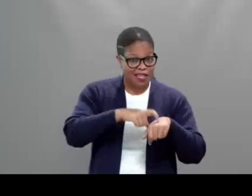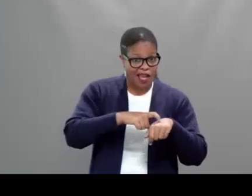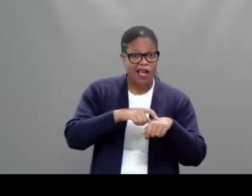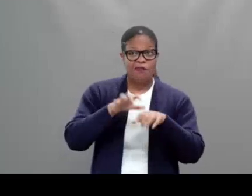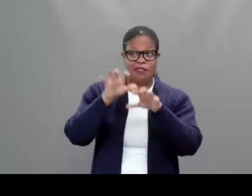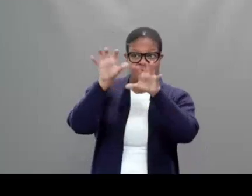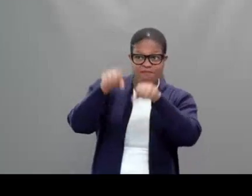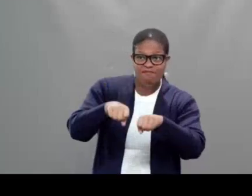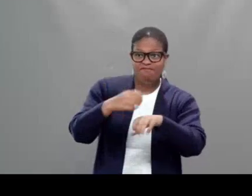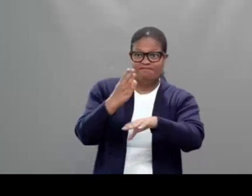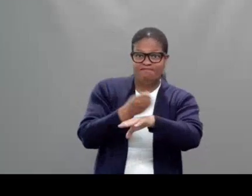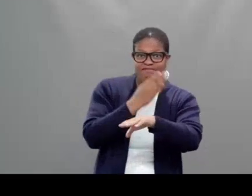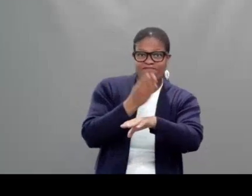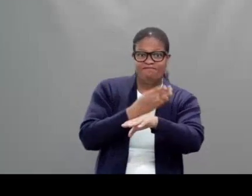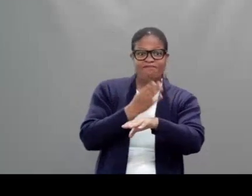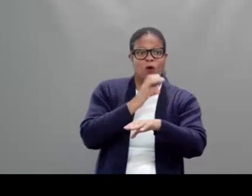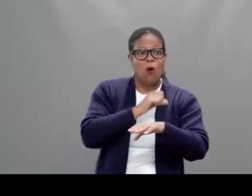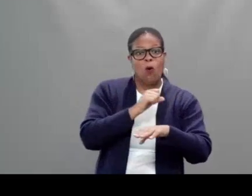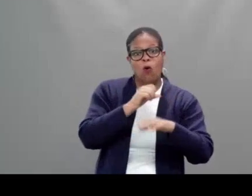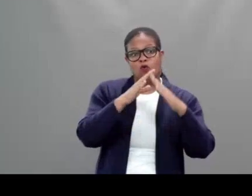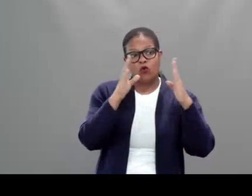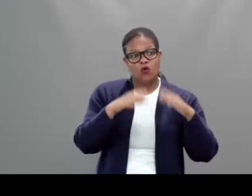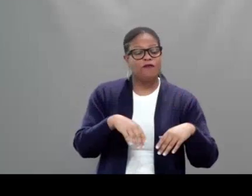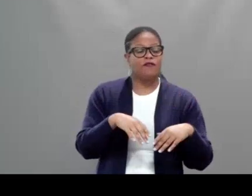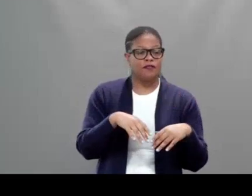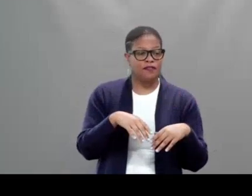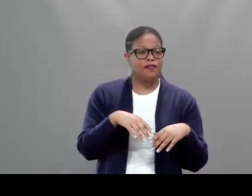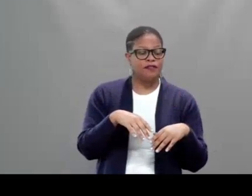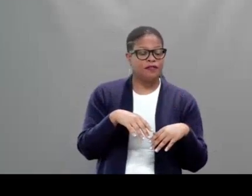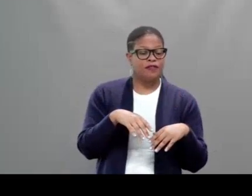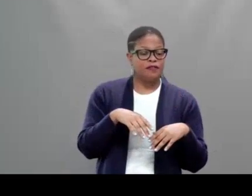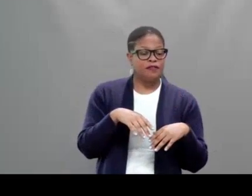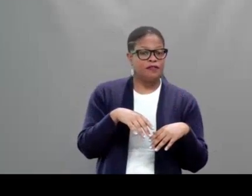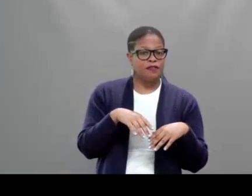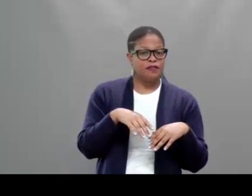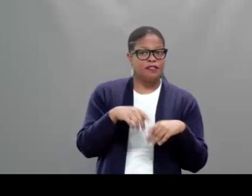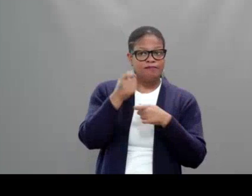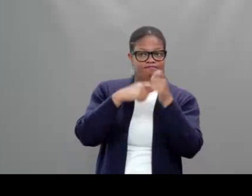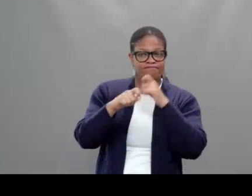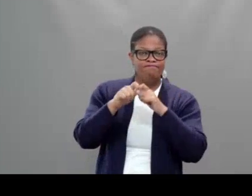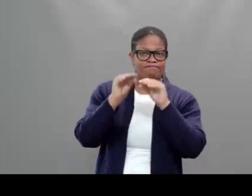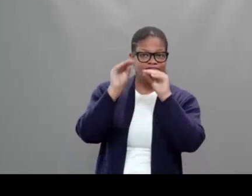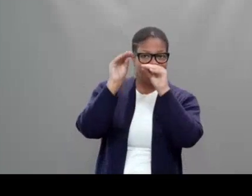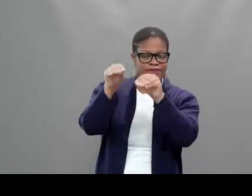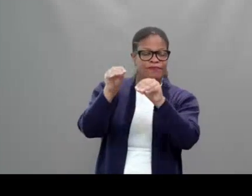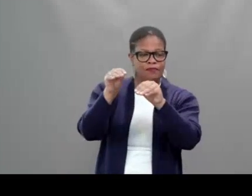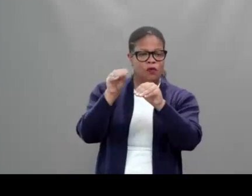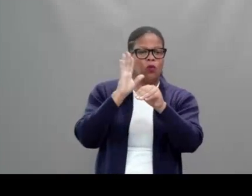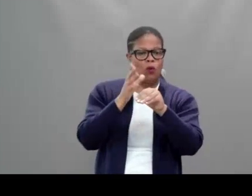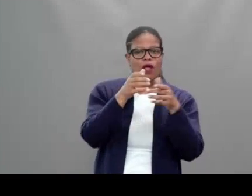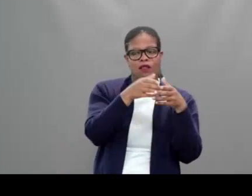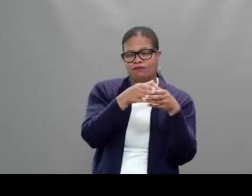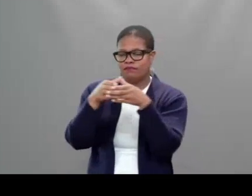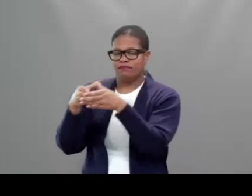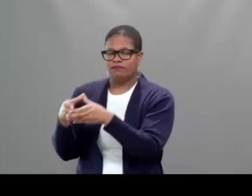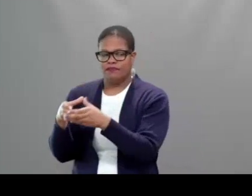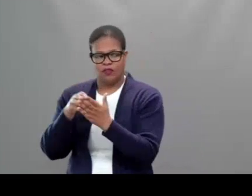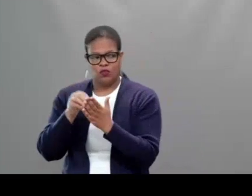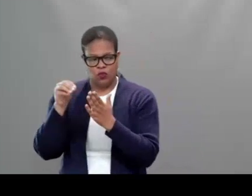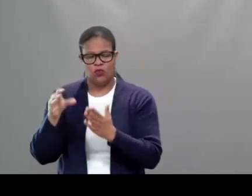they're taking the old roof off and they start putting the new roof on, we will relocate